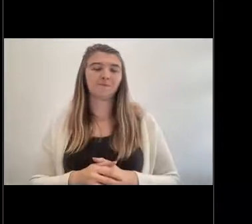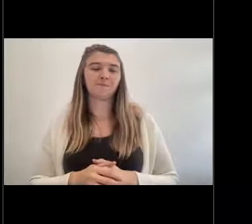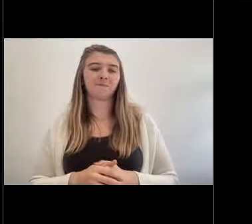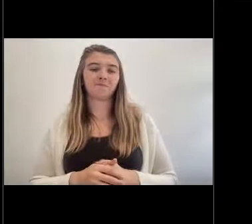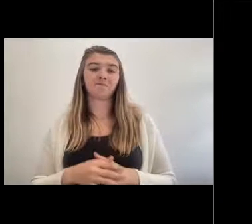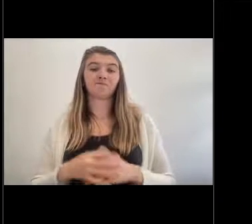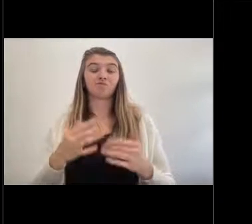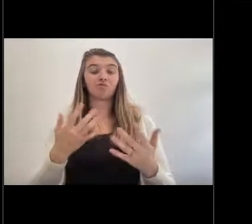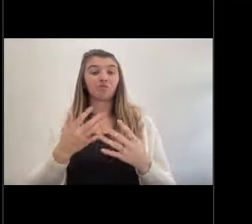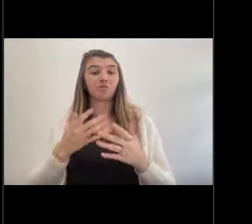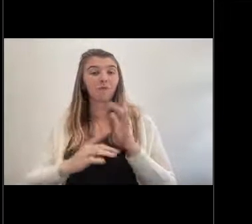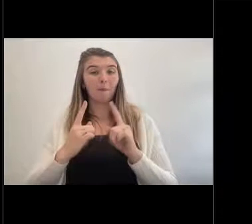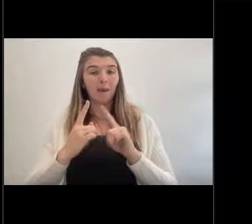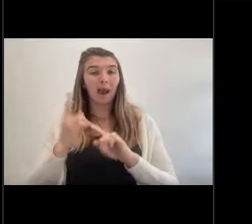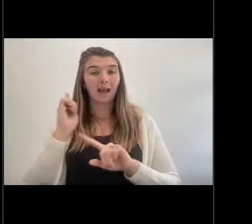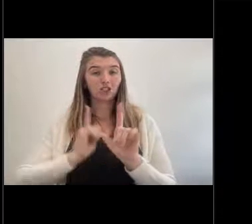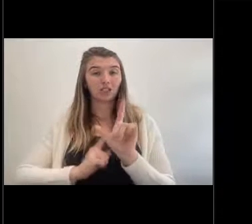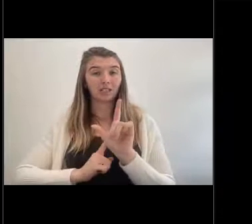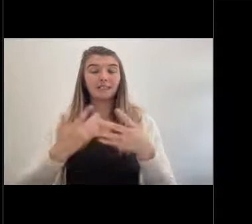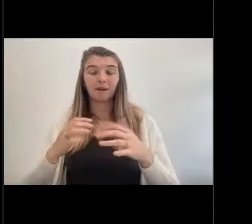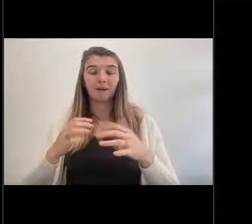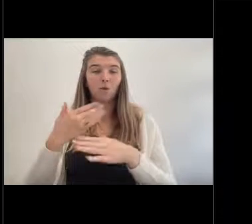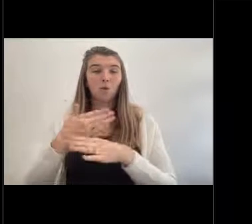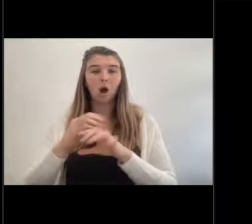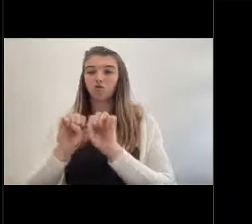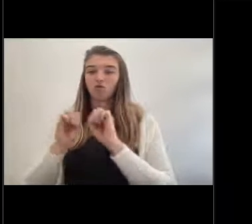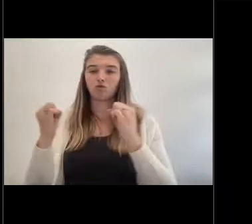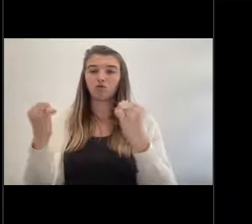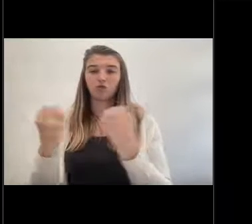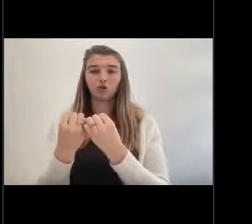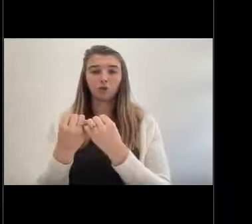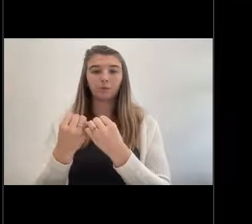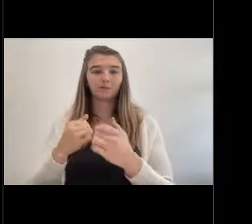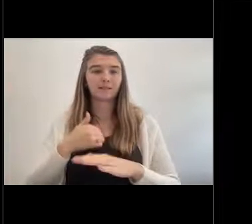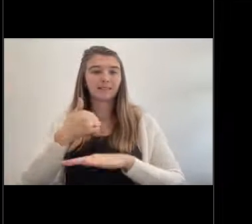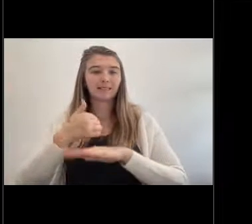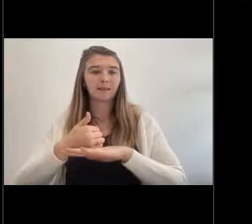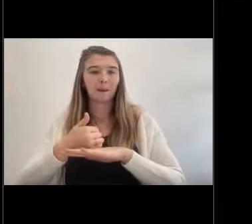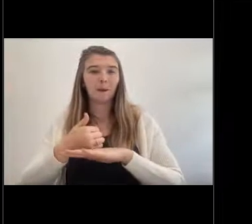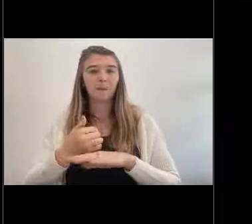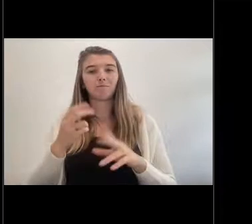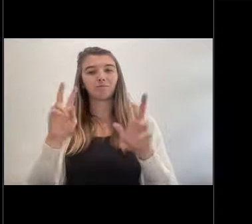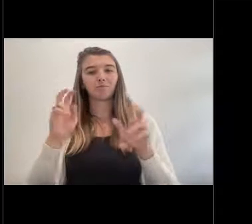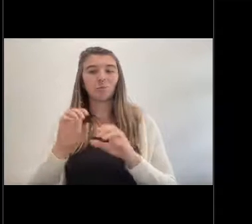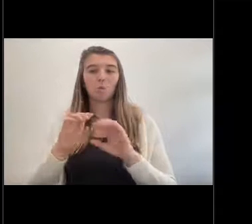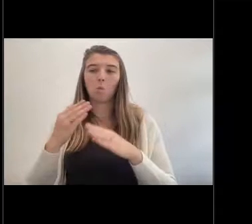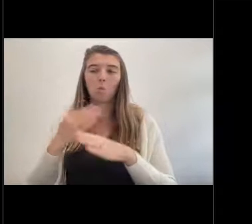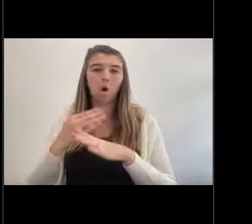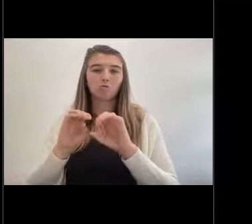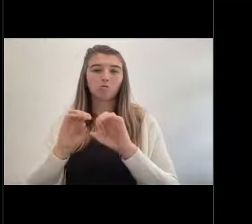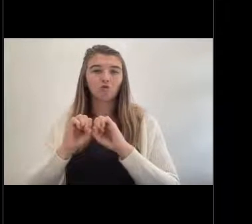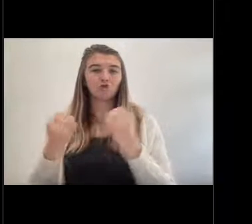was a working group established in ISO, which is called the Working Group 16 in the Committee